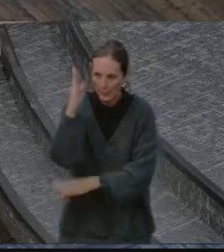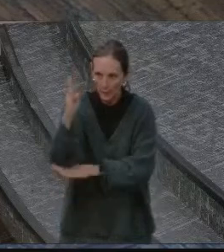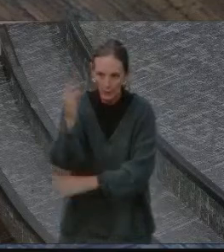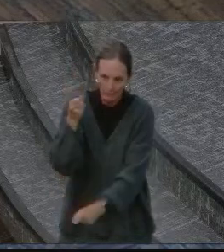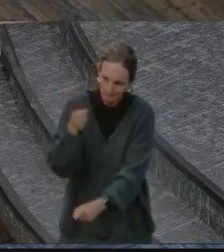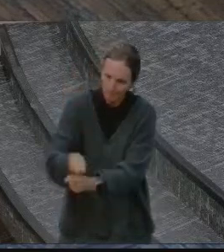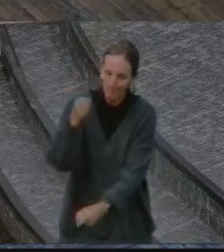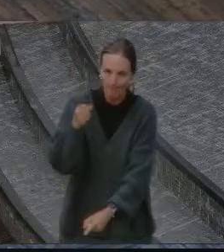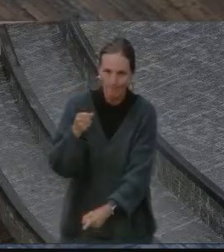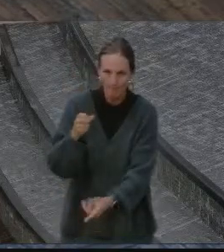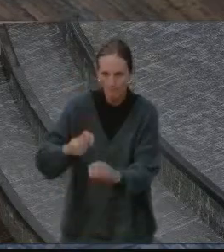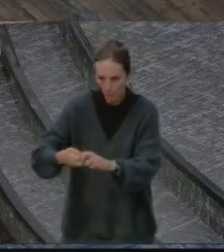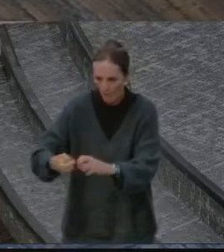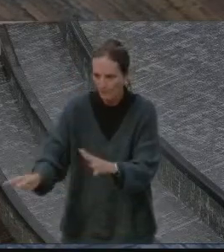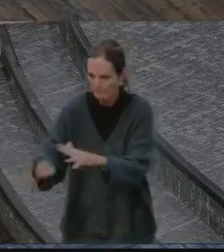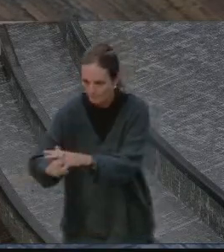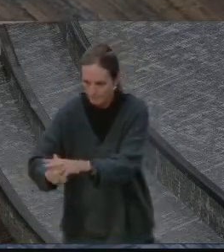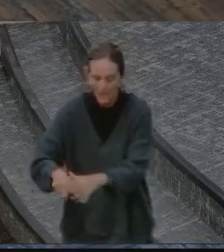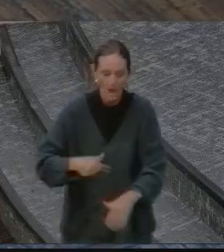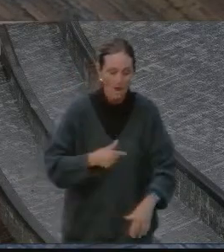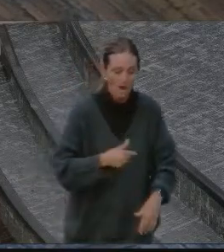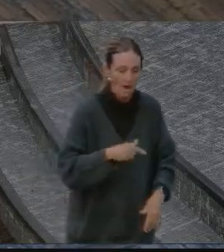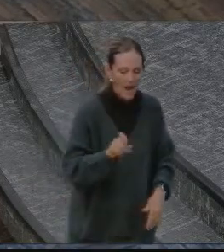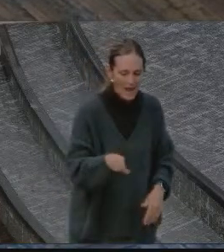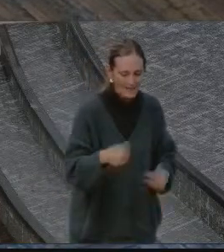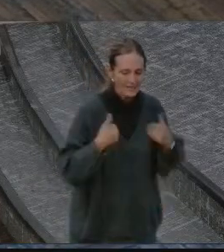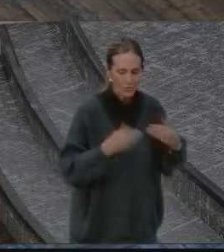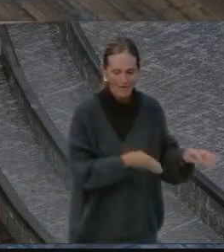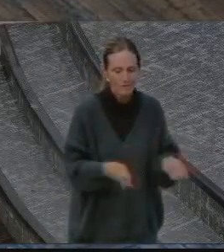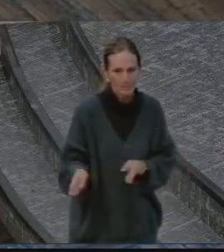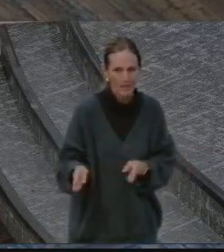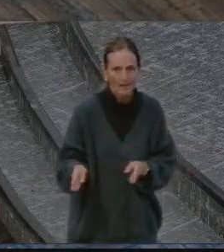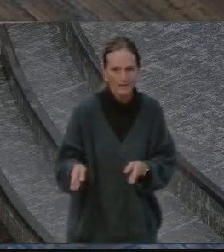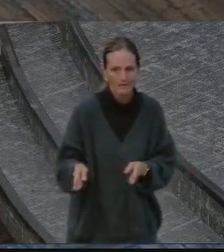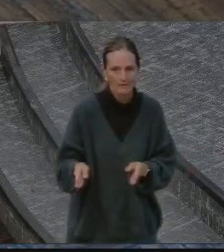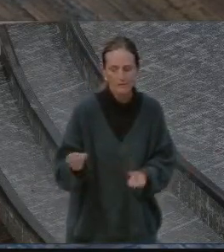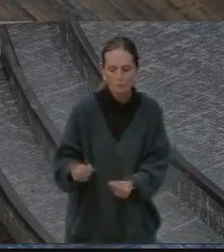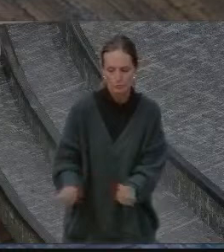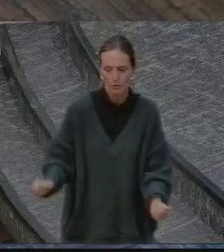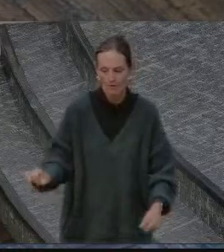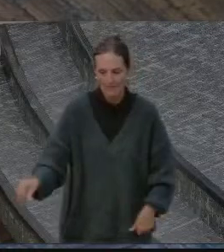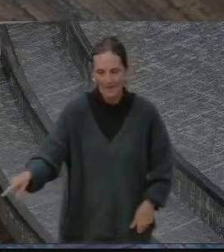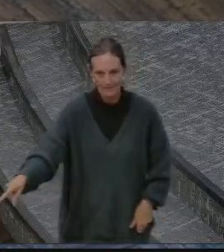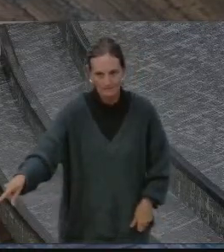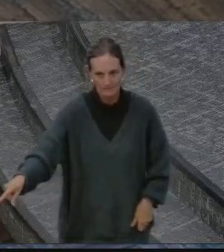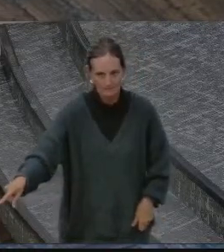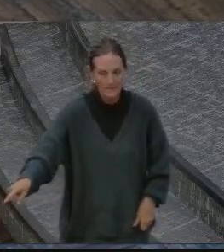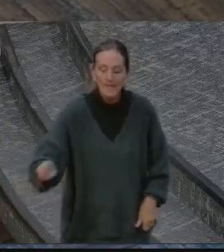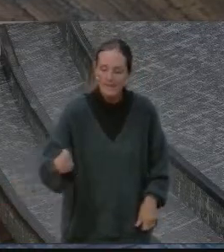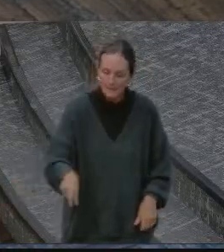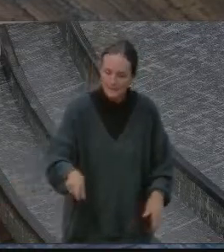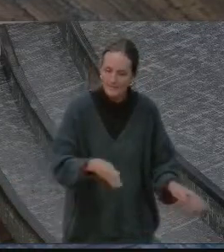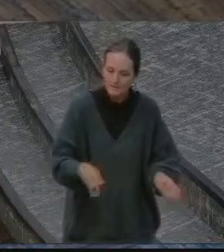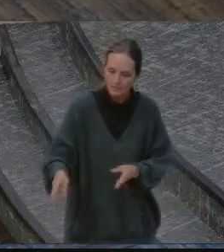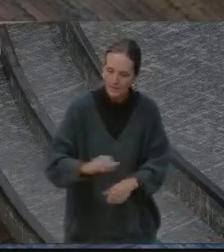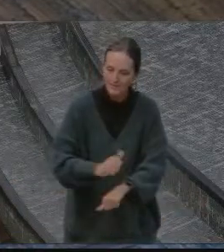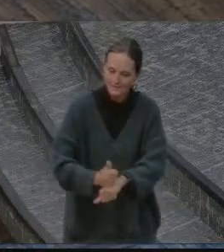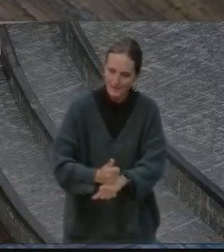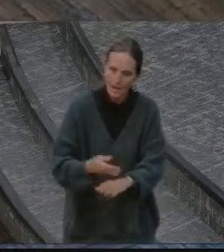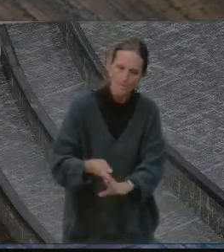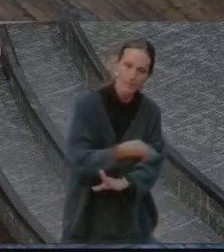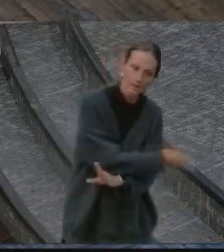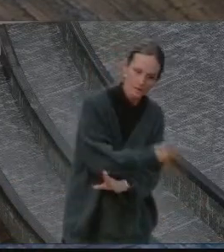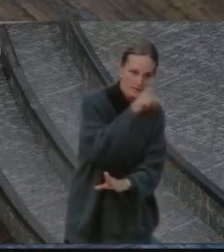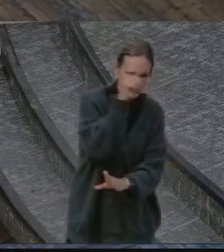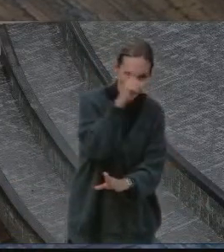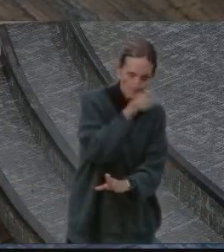plan today. A plan should have been created over the summer to eradicate that going forward. You can't wait until it happens. So you have the data. Now